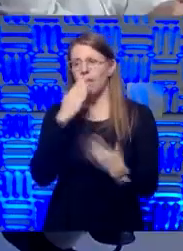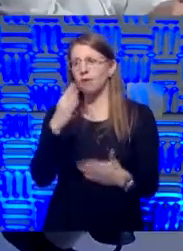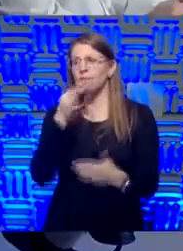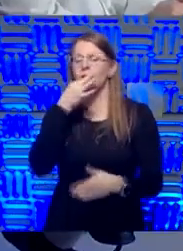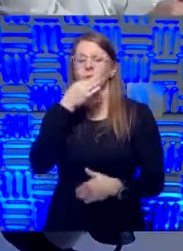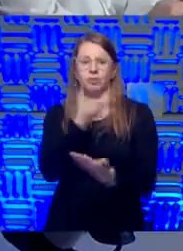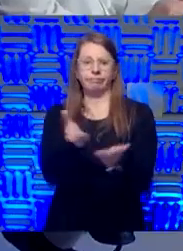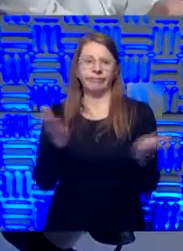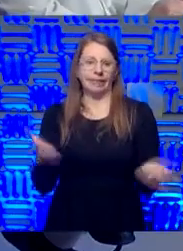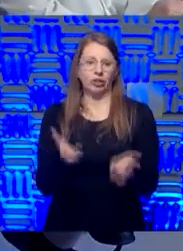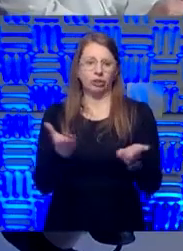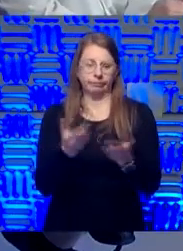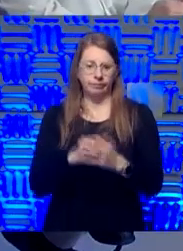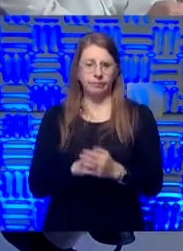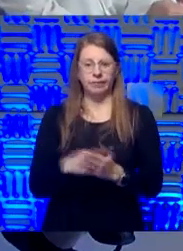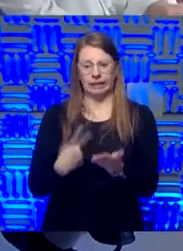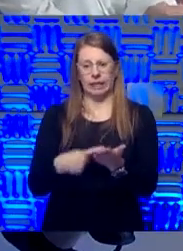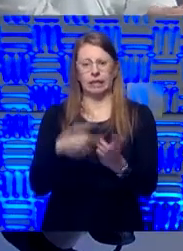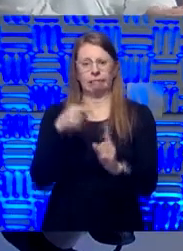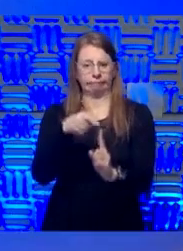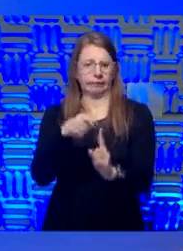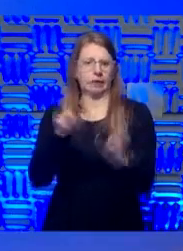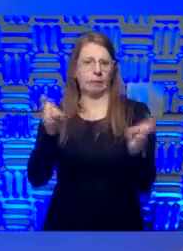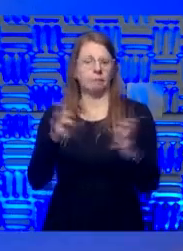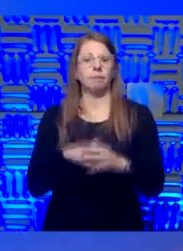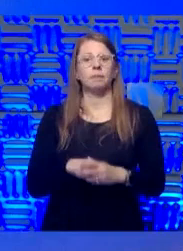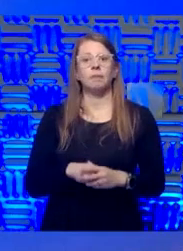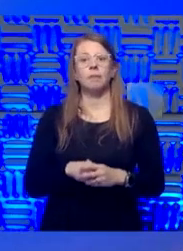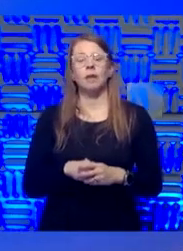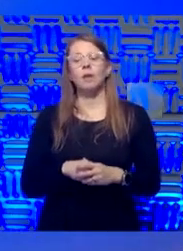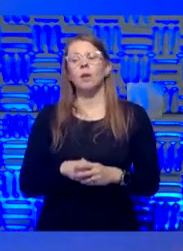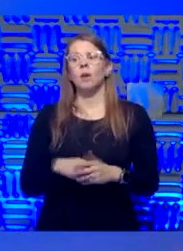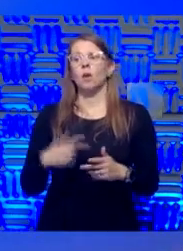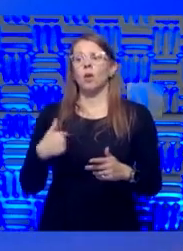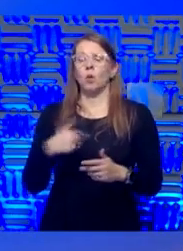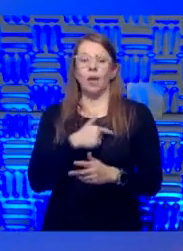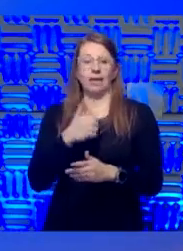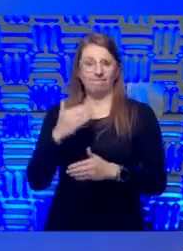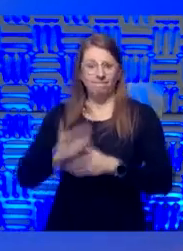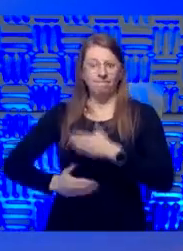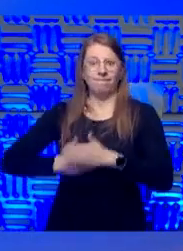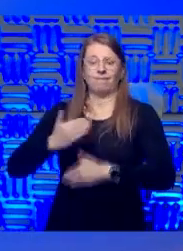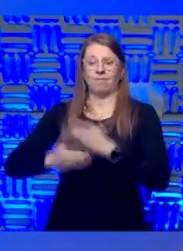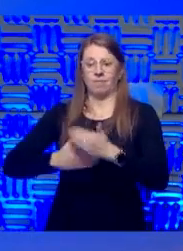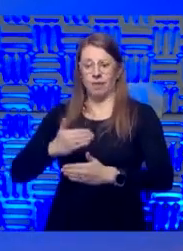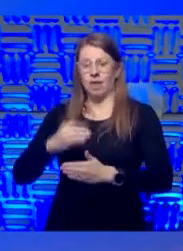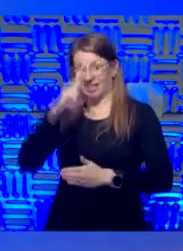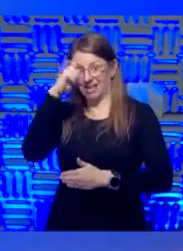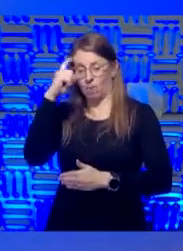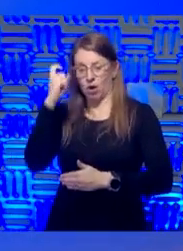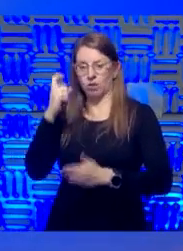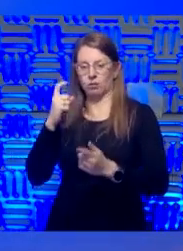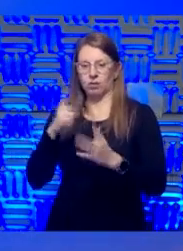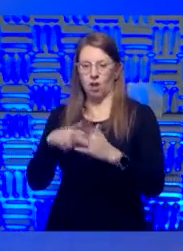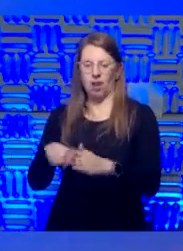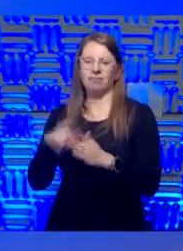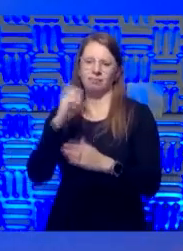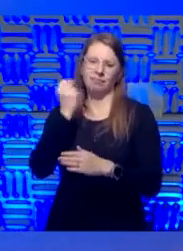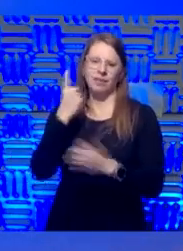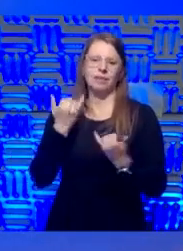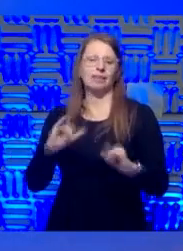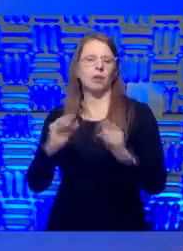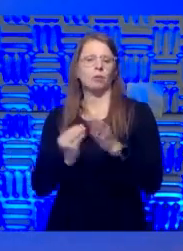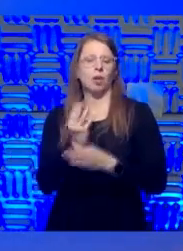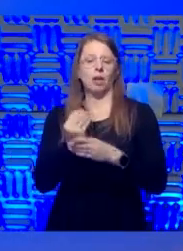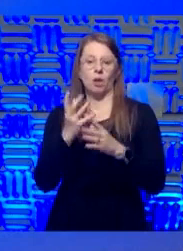too. Nope, I think as we move further in now, we're really getting into these summer days. Even though it's still spring, it's going to